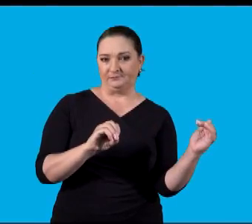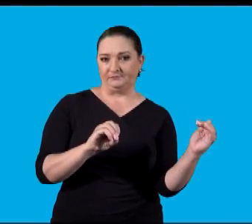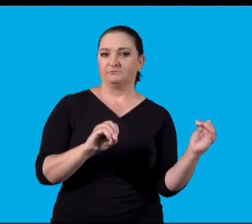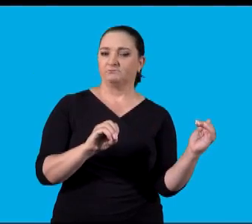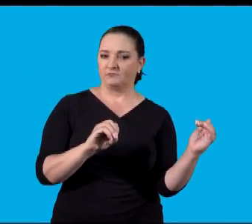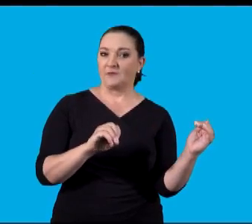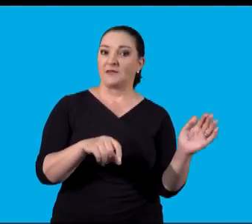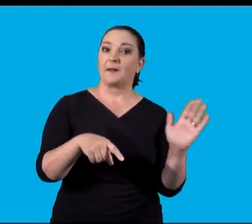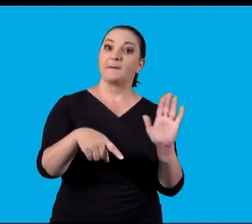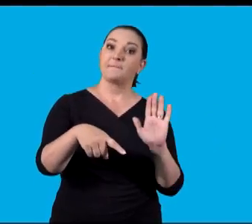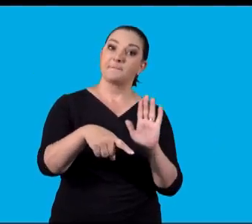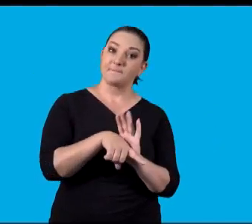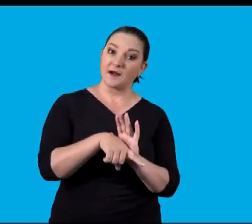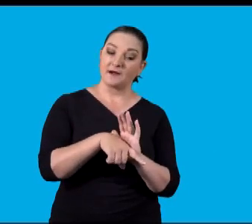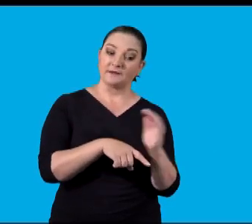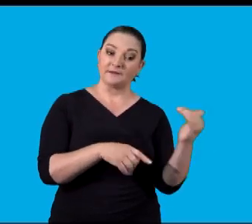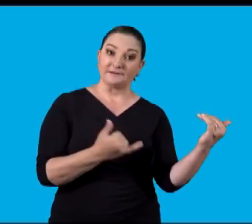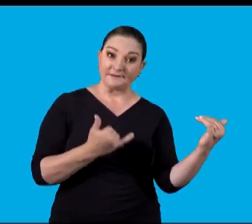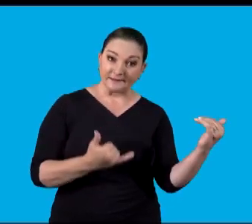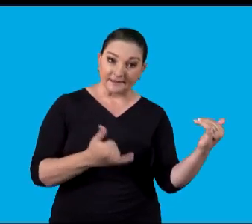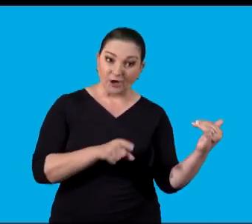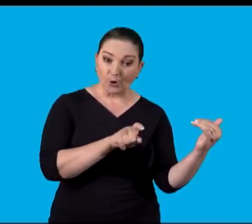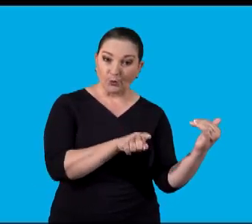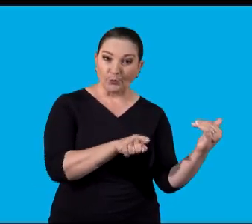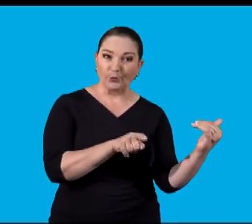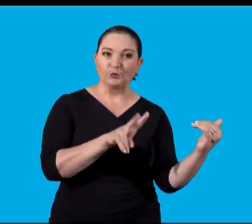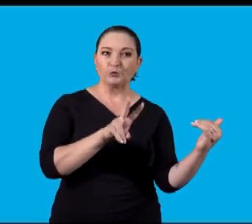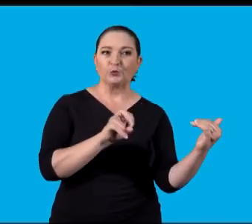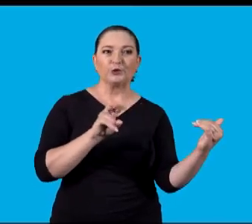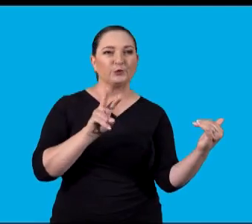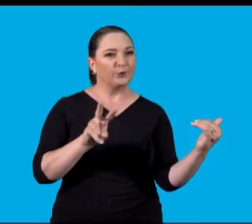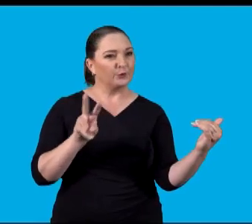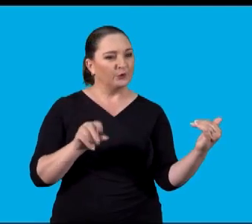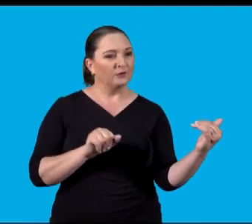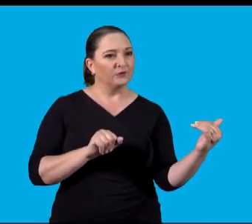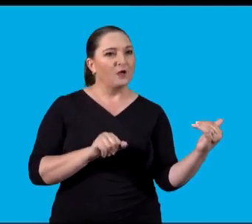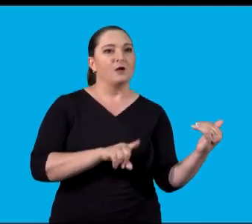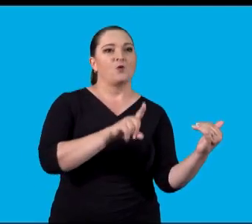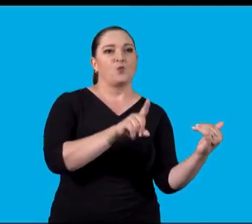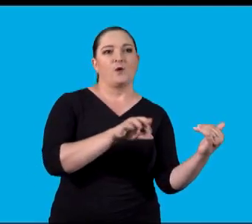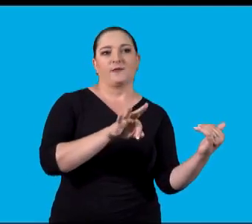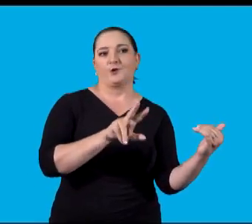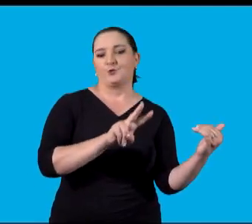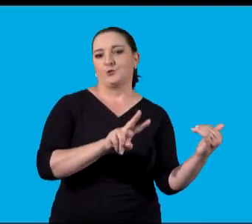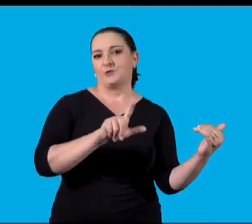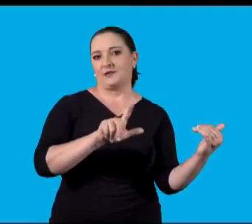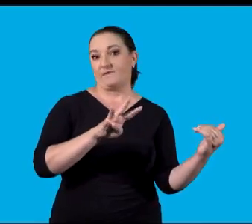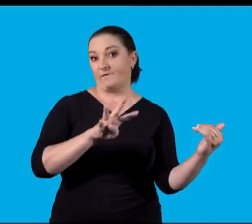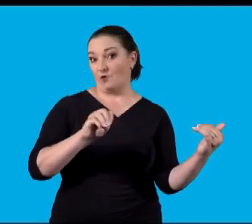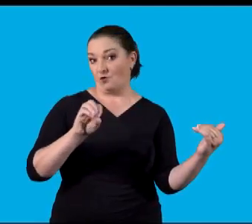423,000. Okay? Minus the current year, which is 2022. Current year, it's